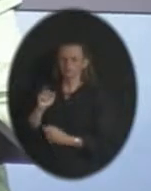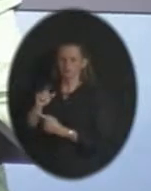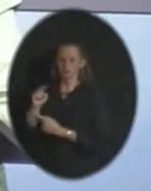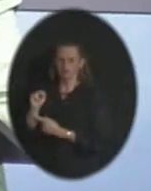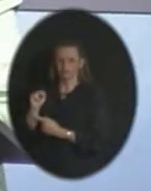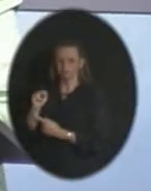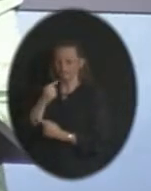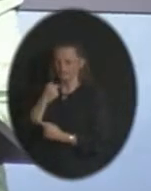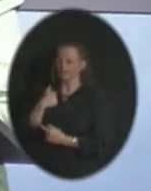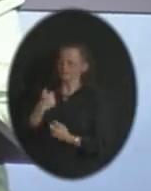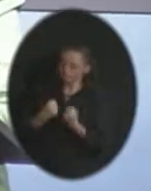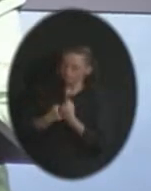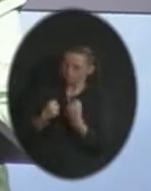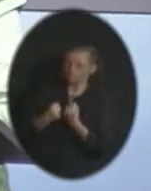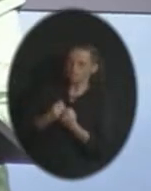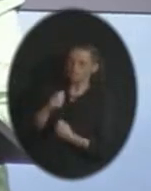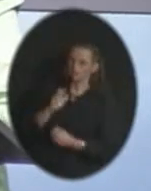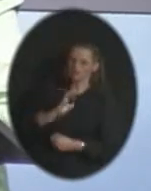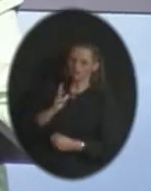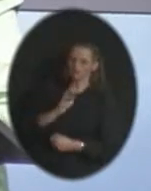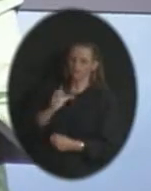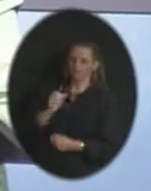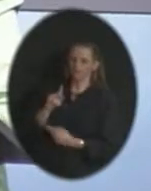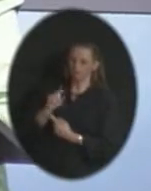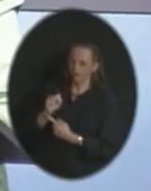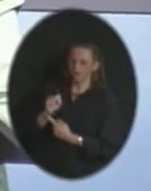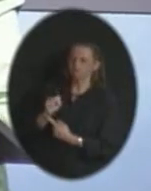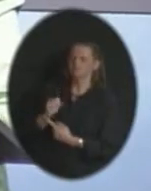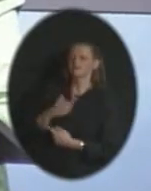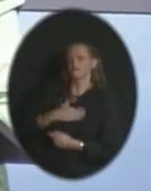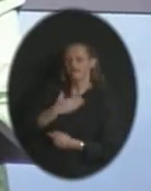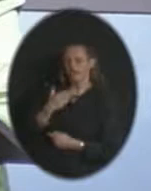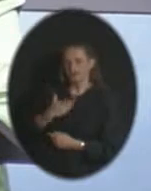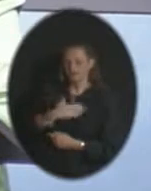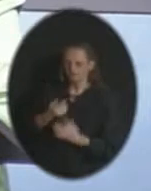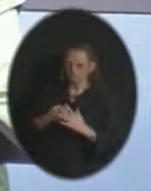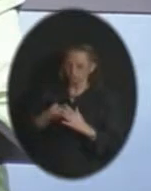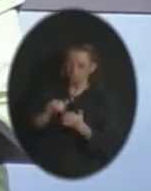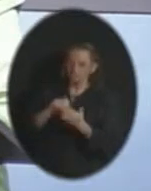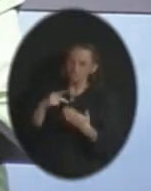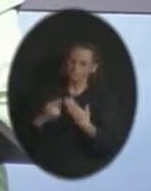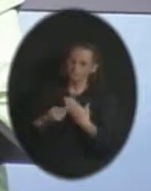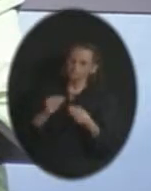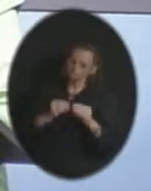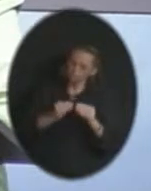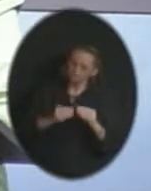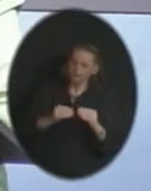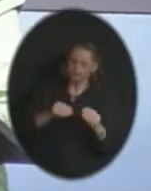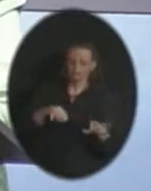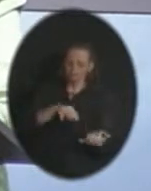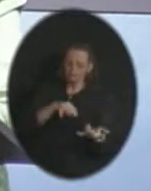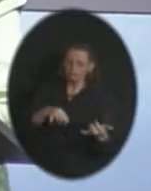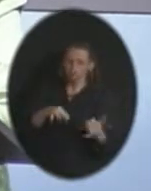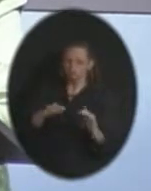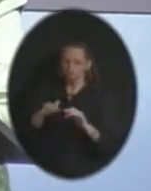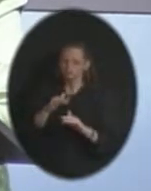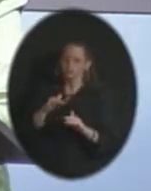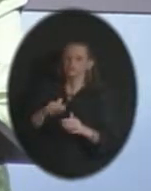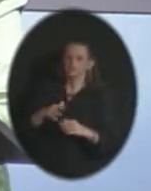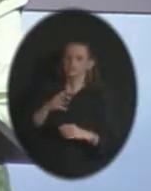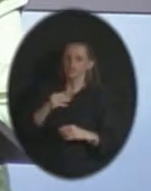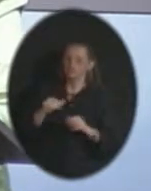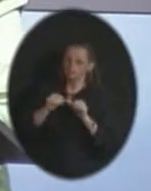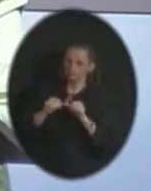really glad that we've been able to implement a program so we can repair instruments and keep more of our students involved in the classroom. And gosh, with our enrollment